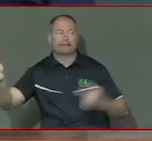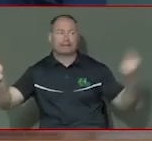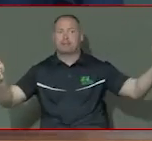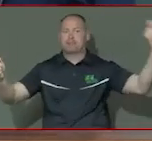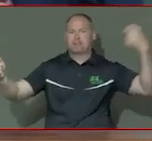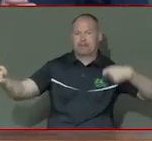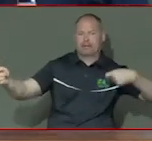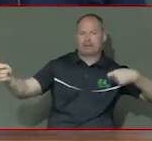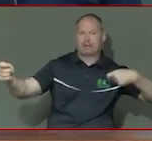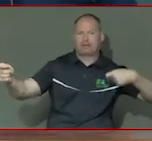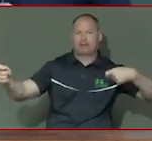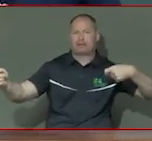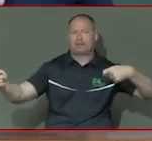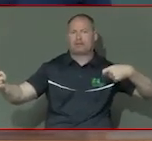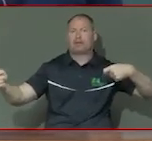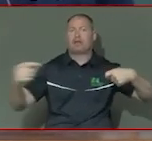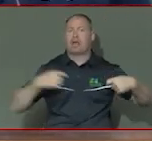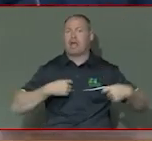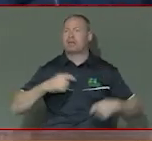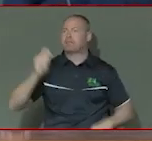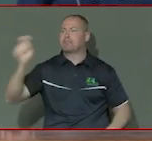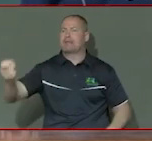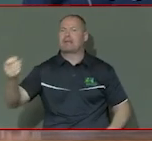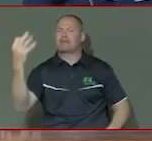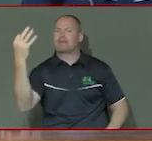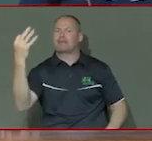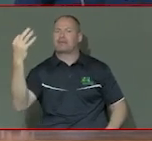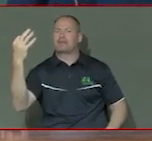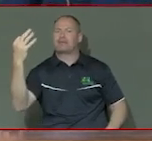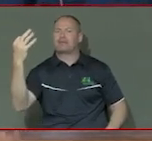you want them to wait for 60 to 90 days?